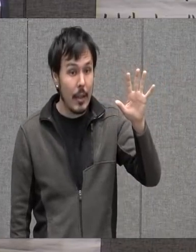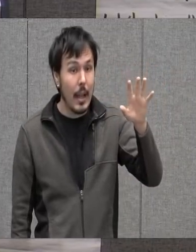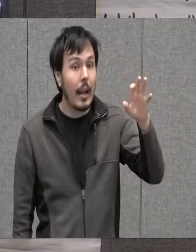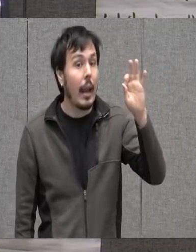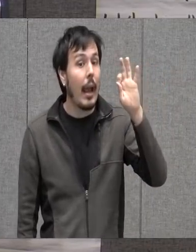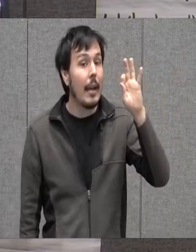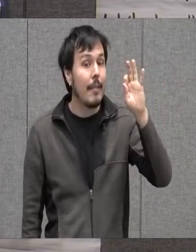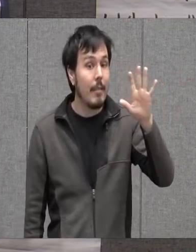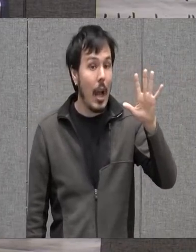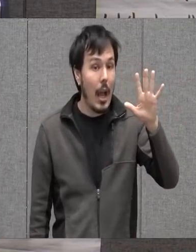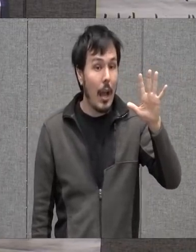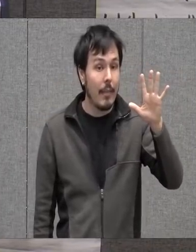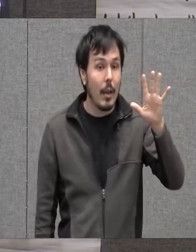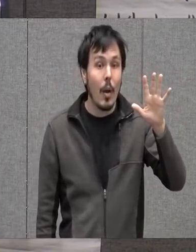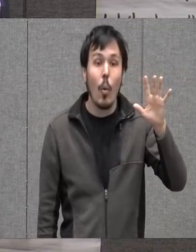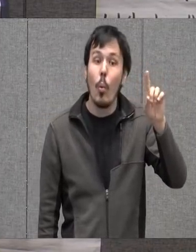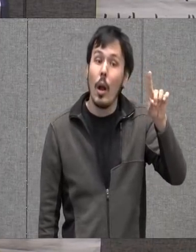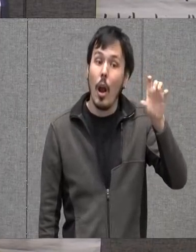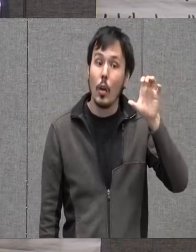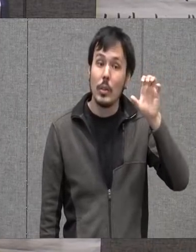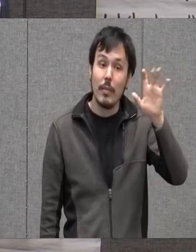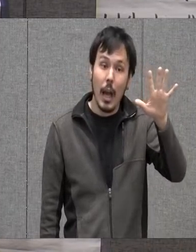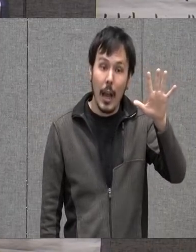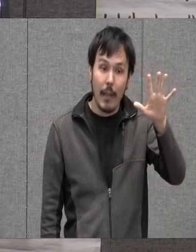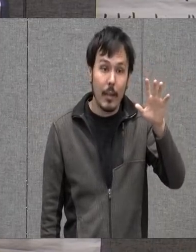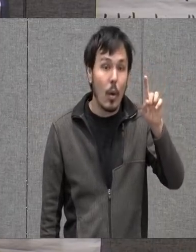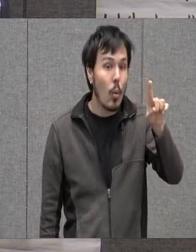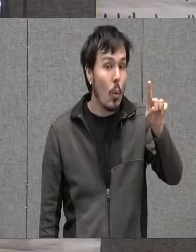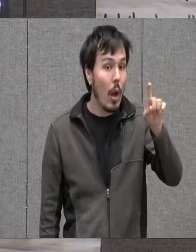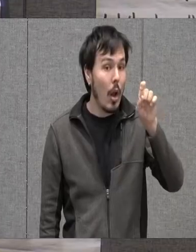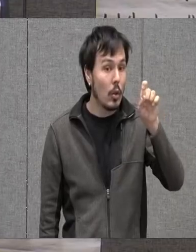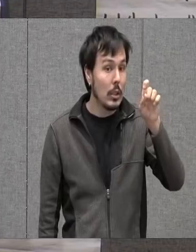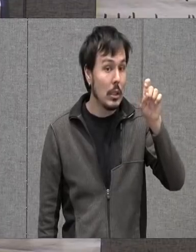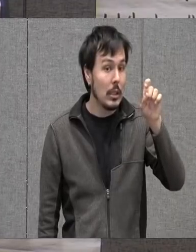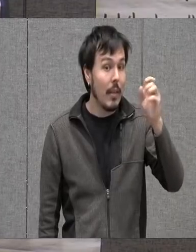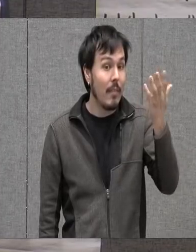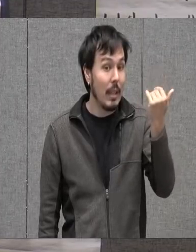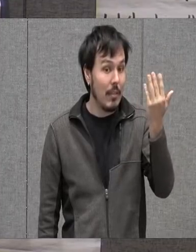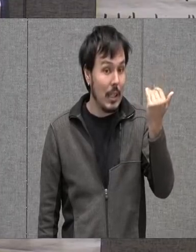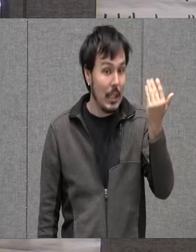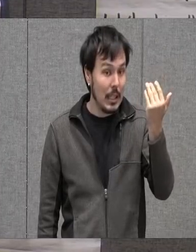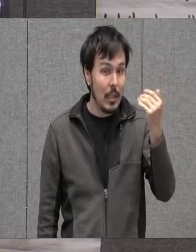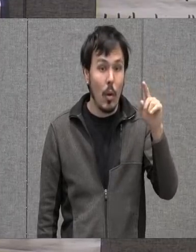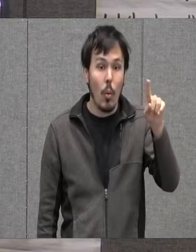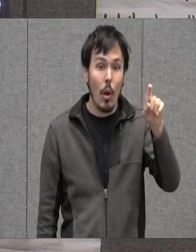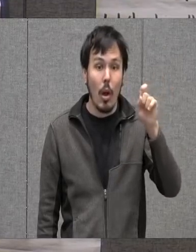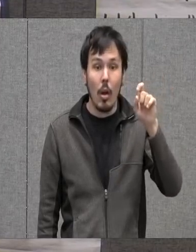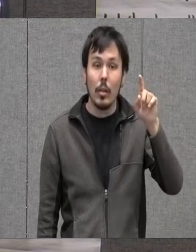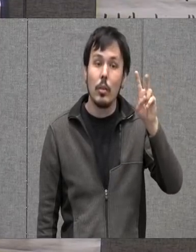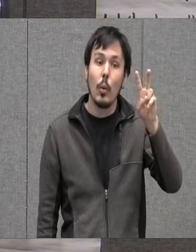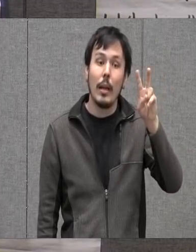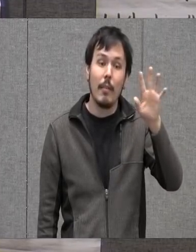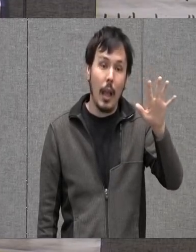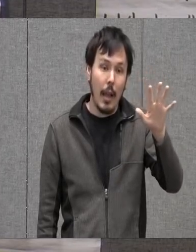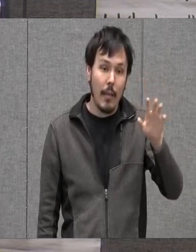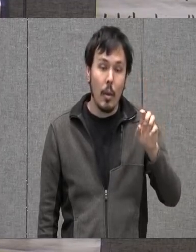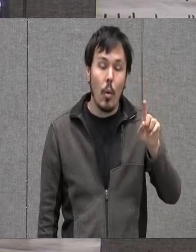85, 95, 105, 115,